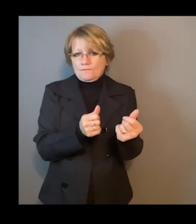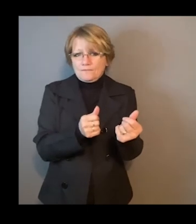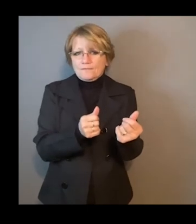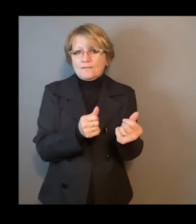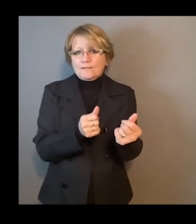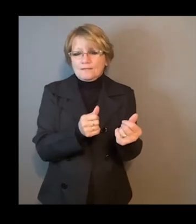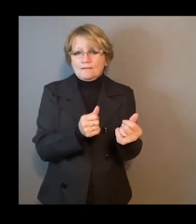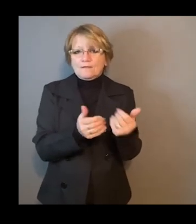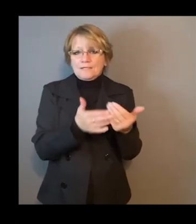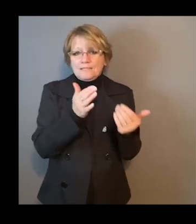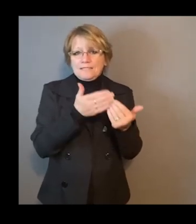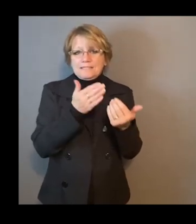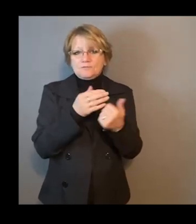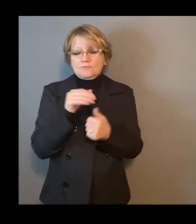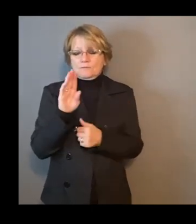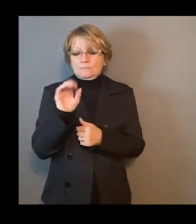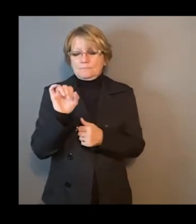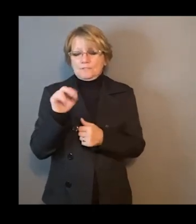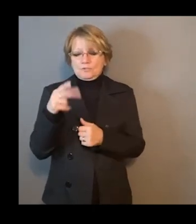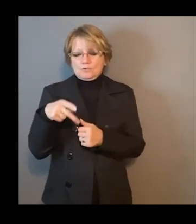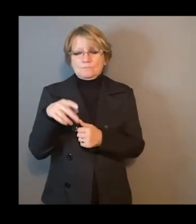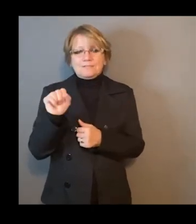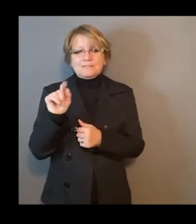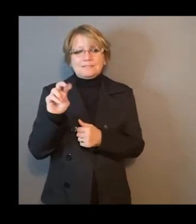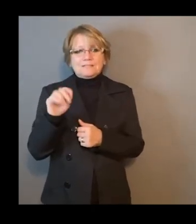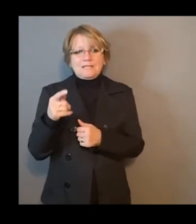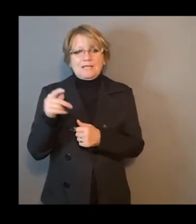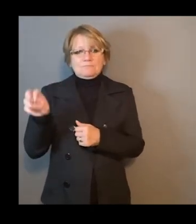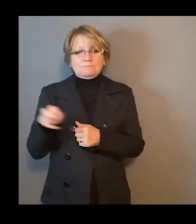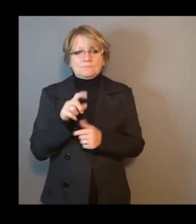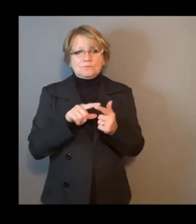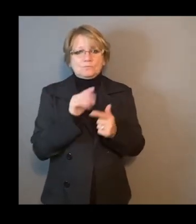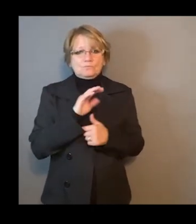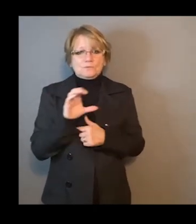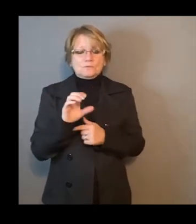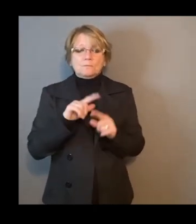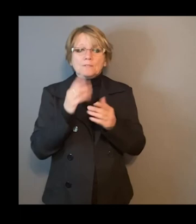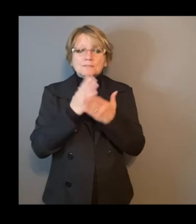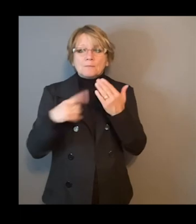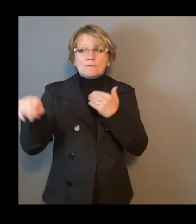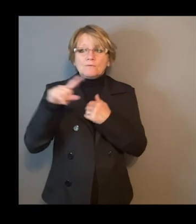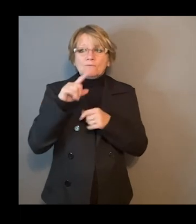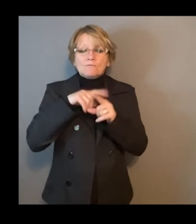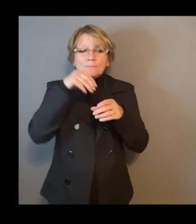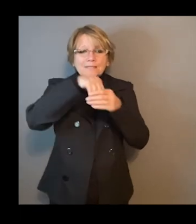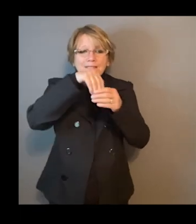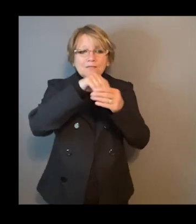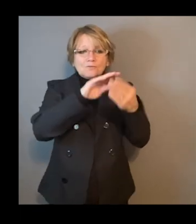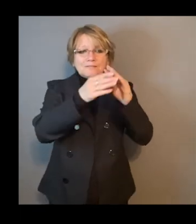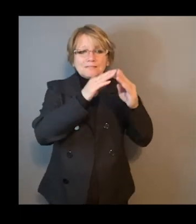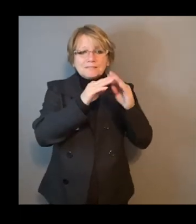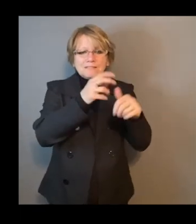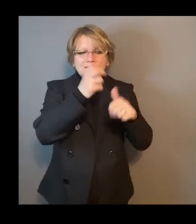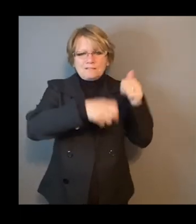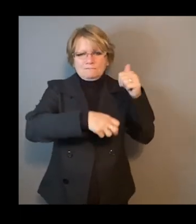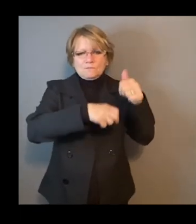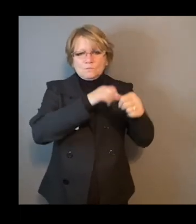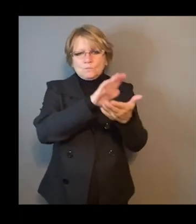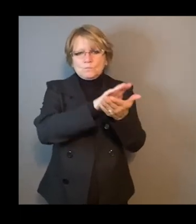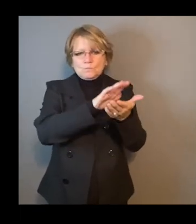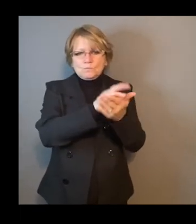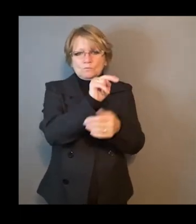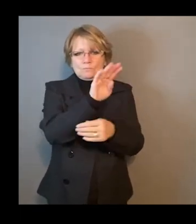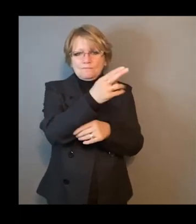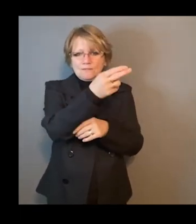smoother, from Bishop Stang to Bristol. But some of you have come from inner city schools, some pretty tough